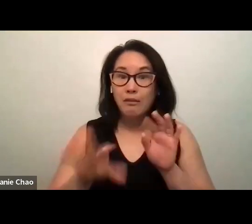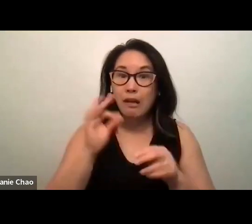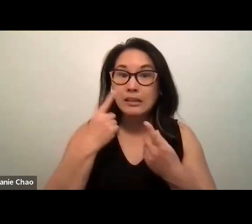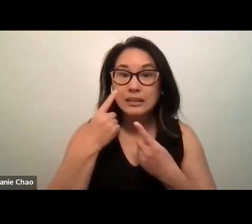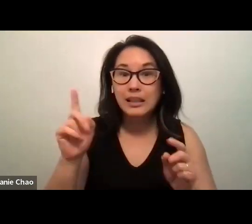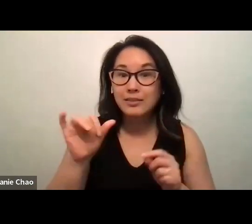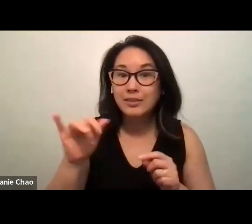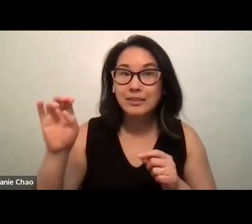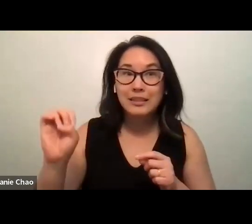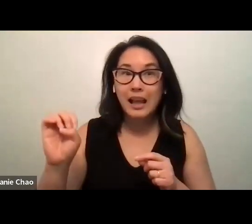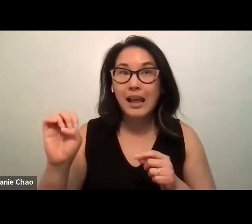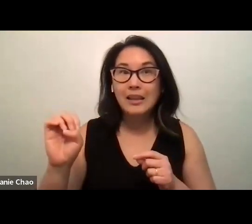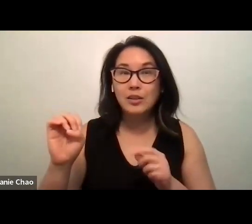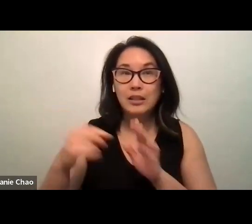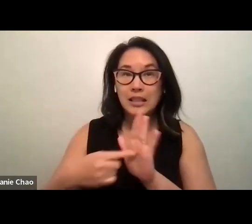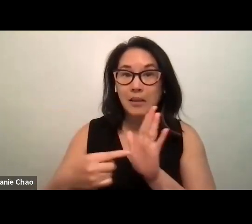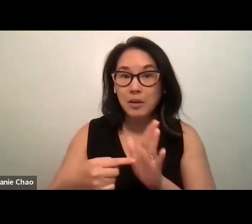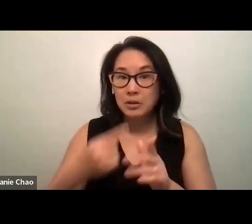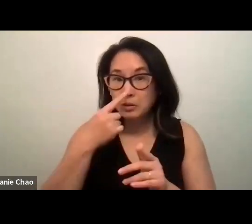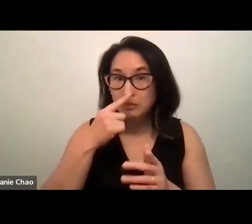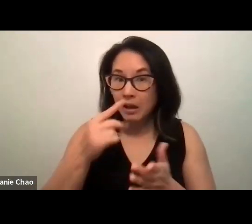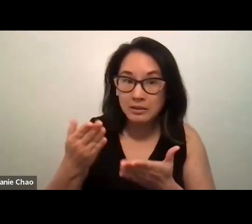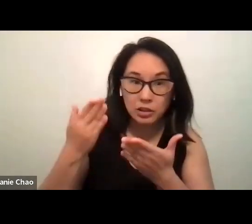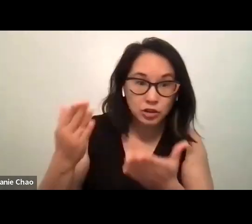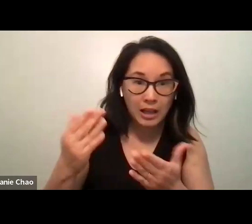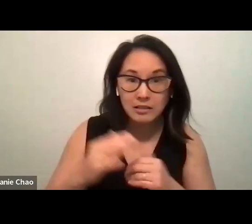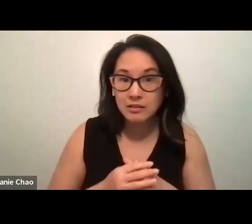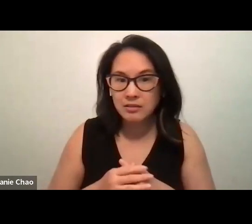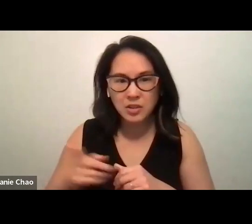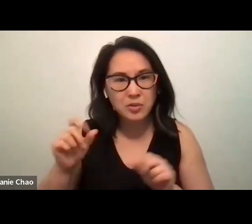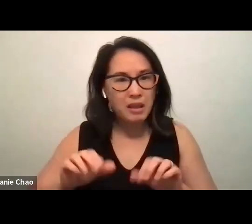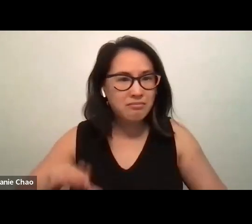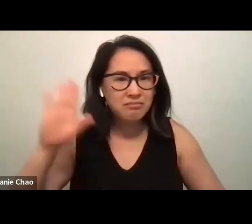them. Anybody can jump in for this one, just wave your hand around.